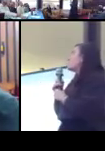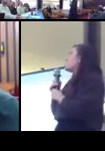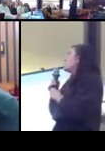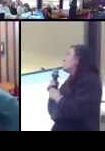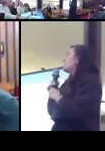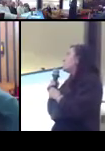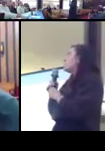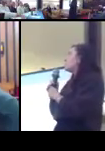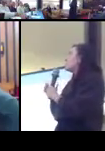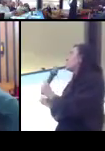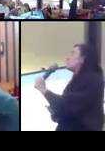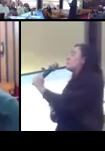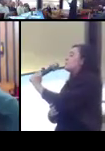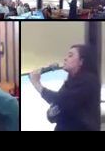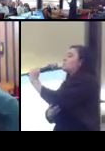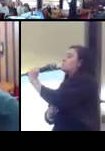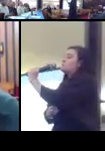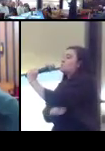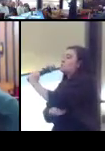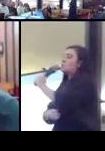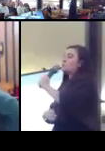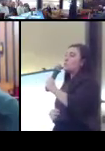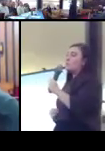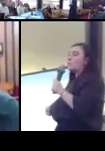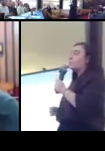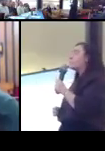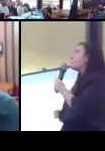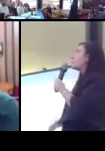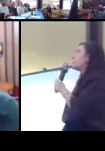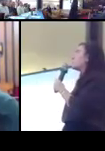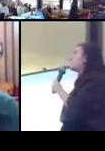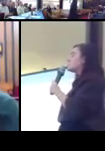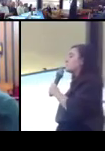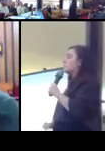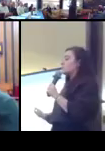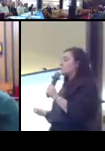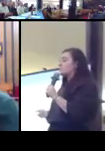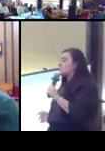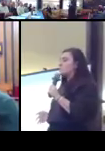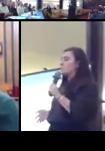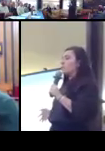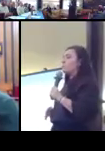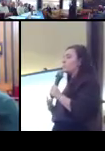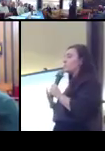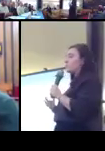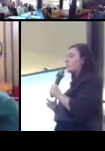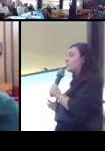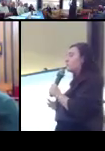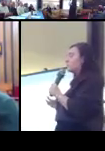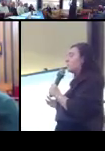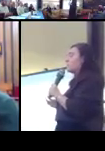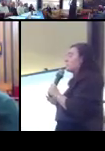And the goals associated with this are really strengthening the existing trusted neighborhood providers and services. Today,